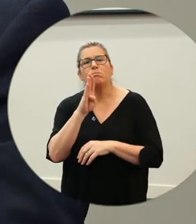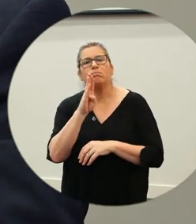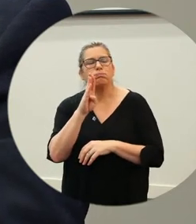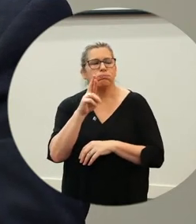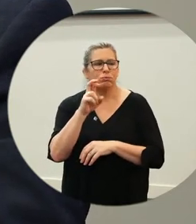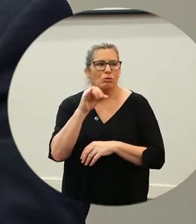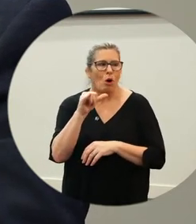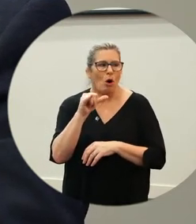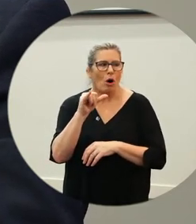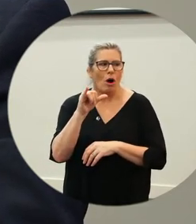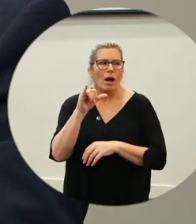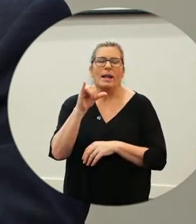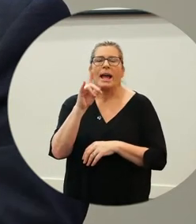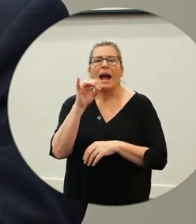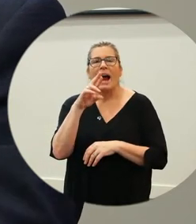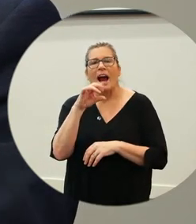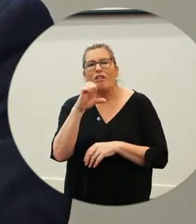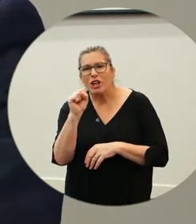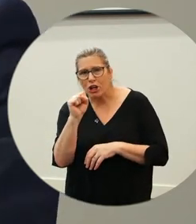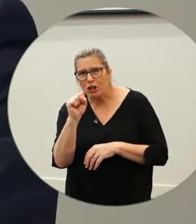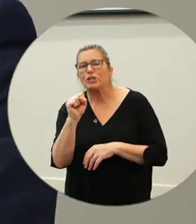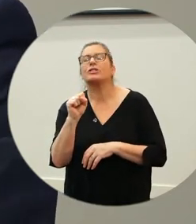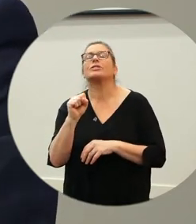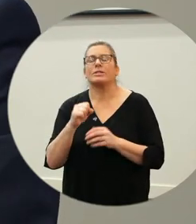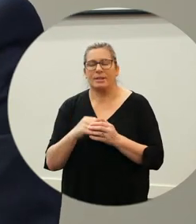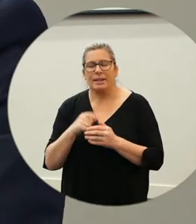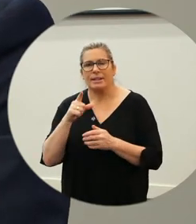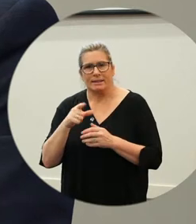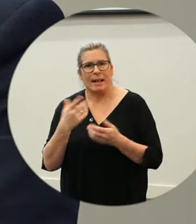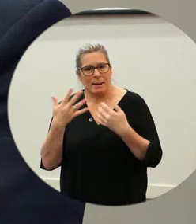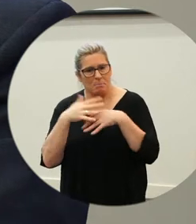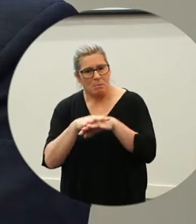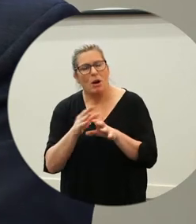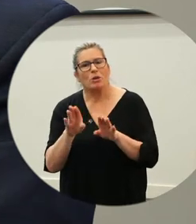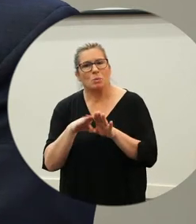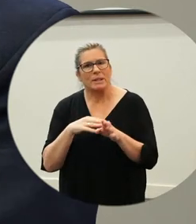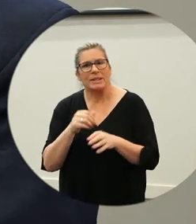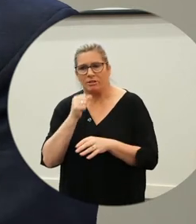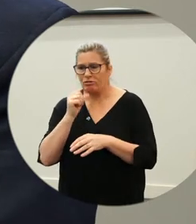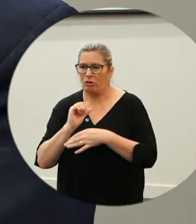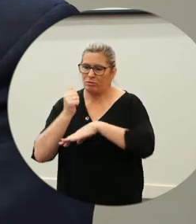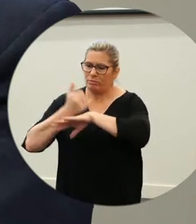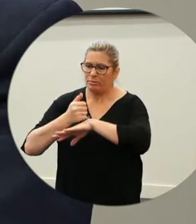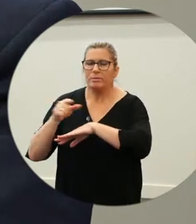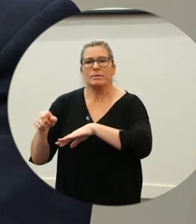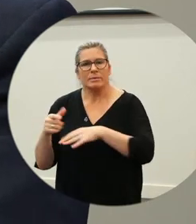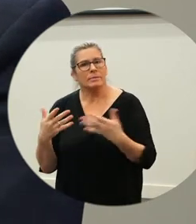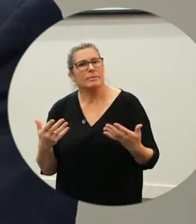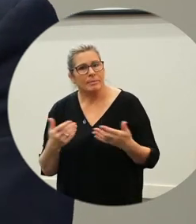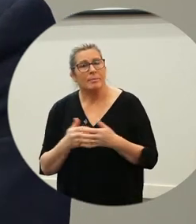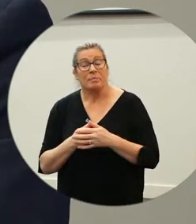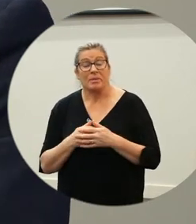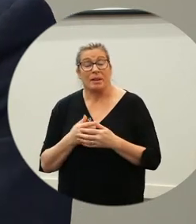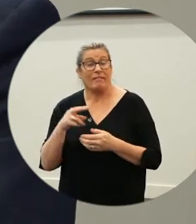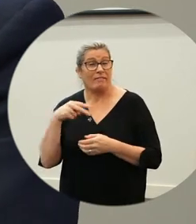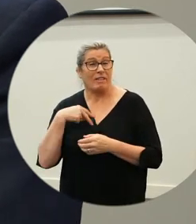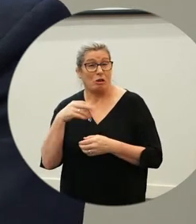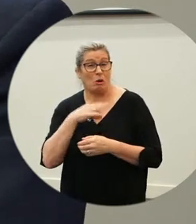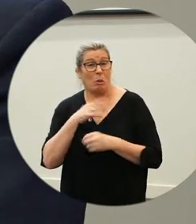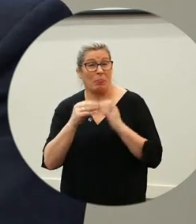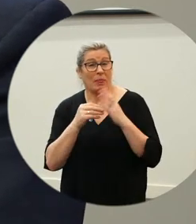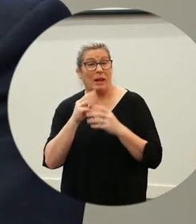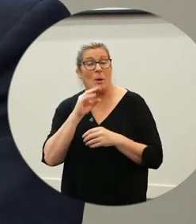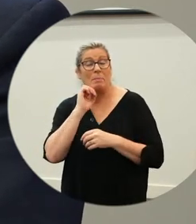Harriers ultimately merged very successfully with the original Cumann an Gael guards. And it was actually a very good thing,